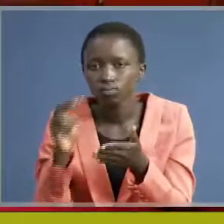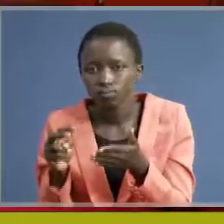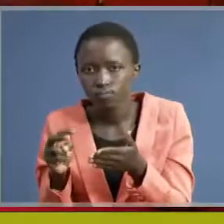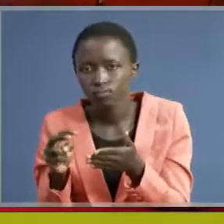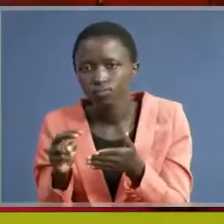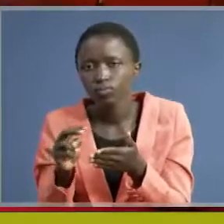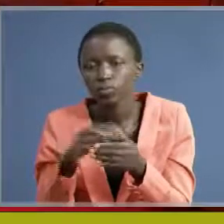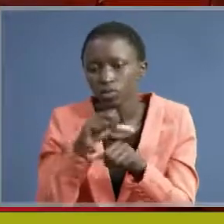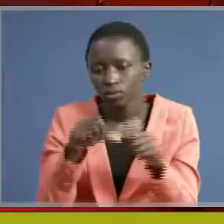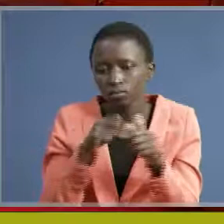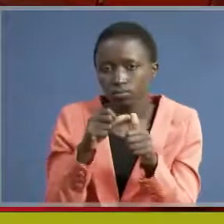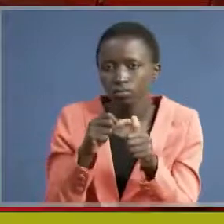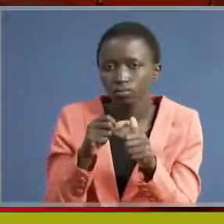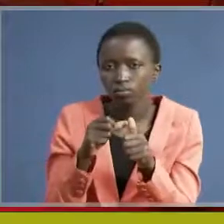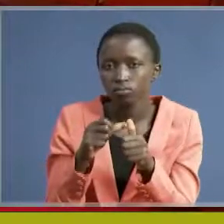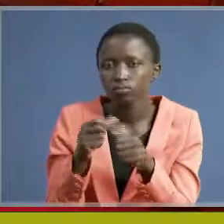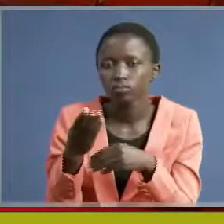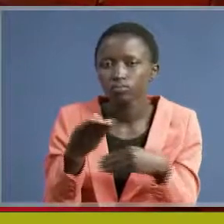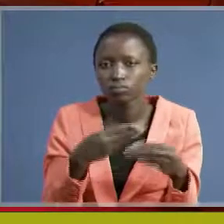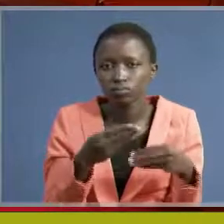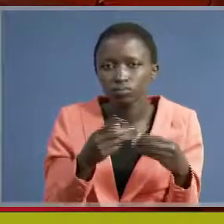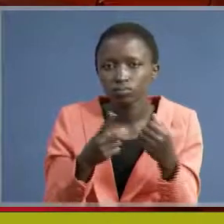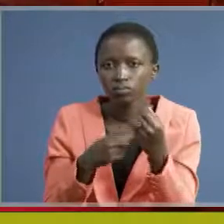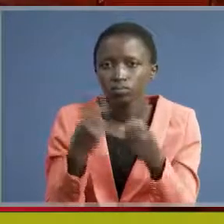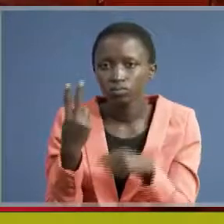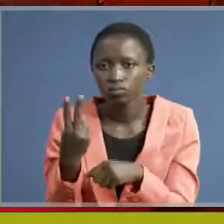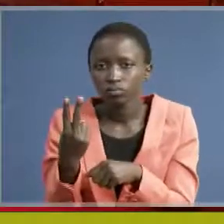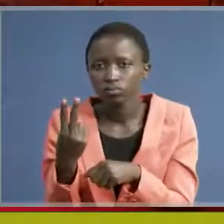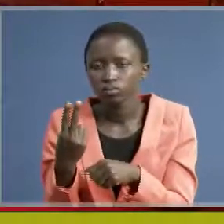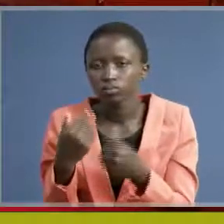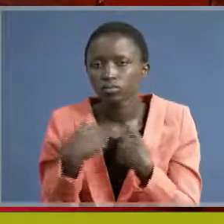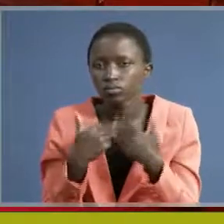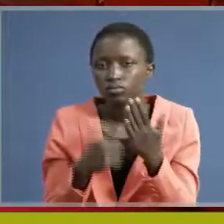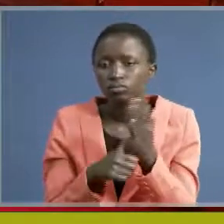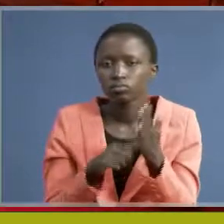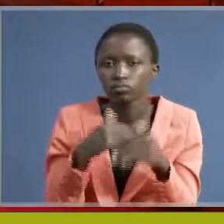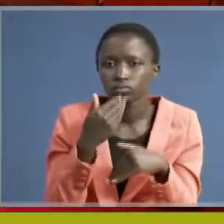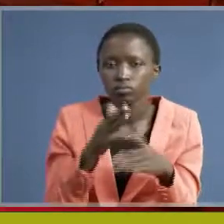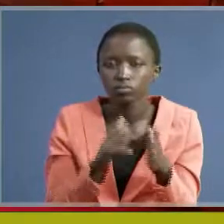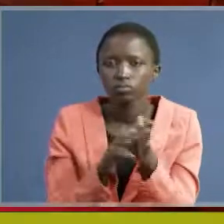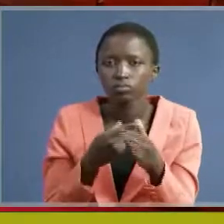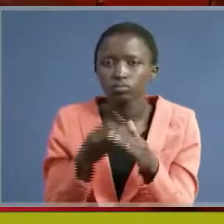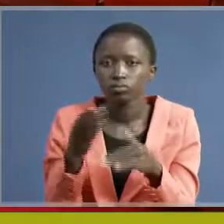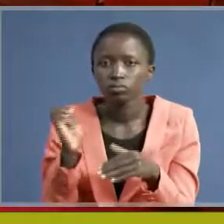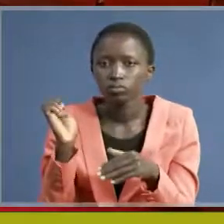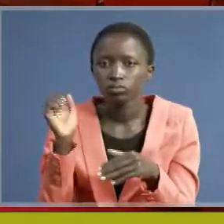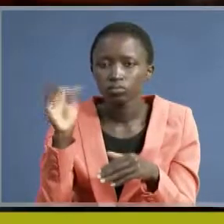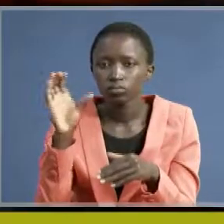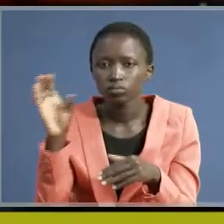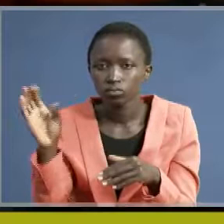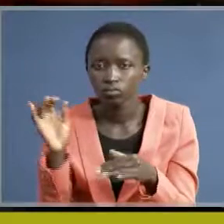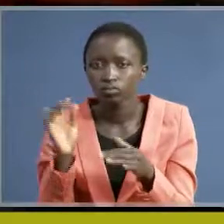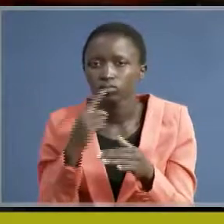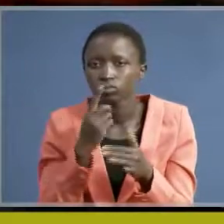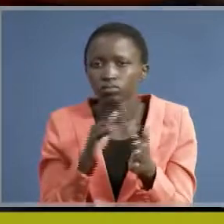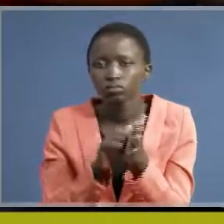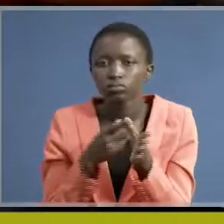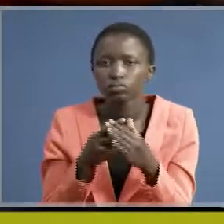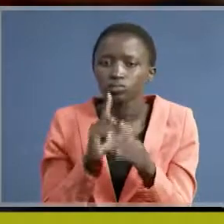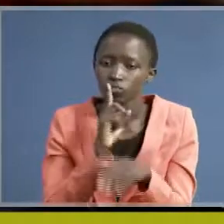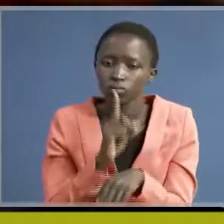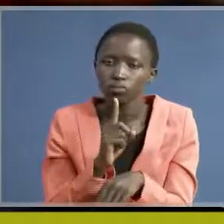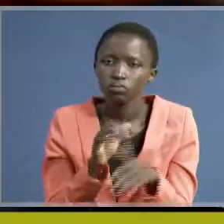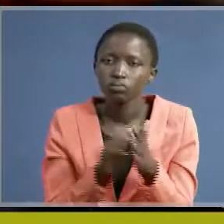me to... Takriban wakulima na wanabiashara 62 wako mashakani baada ya tume ya ufisadi nchini EACC kutoa amri